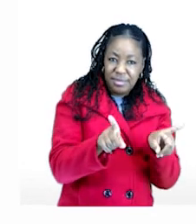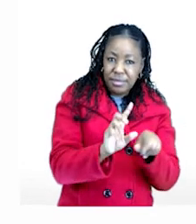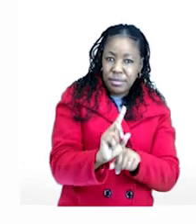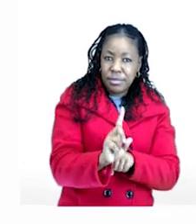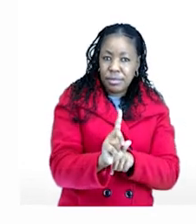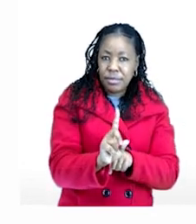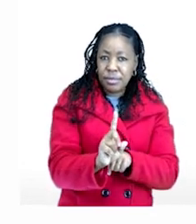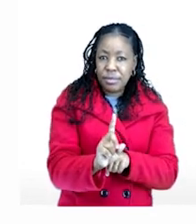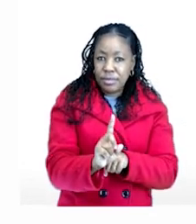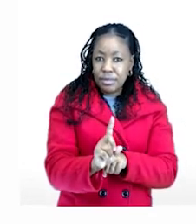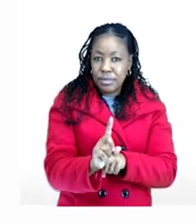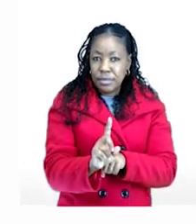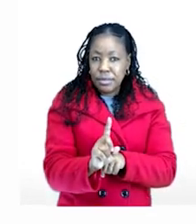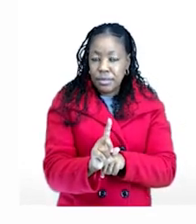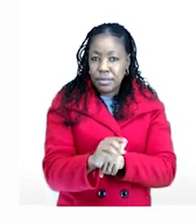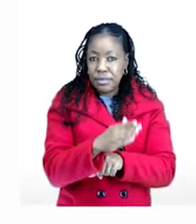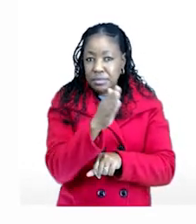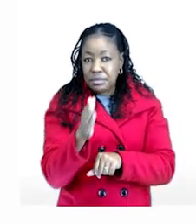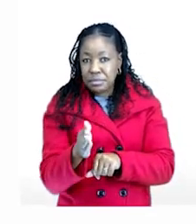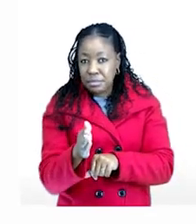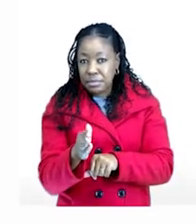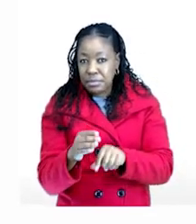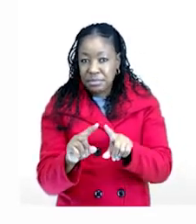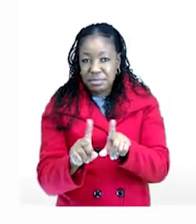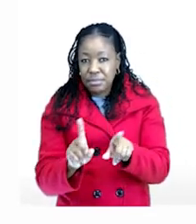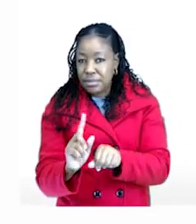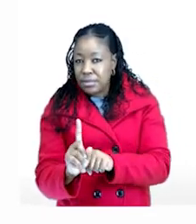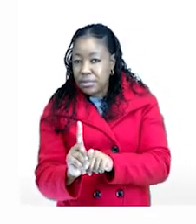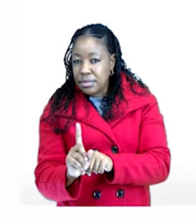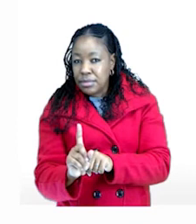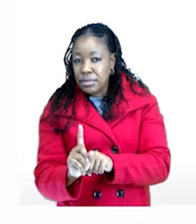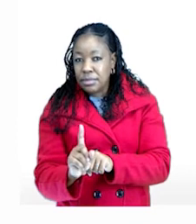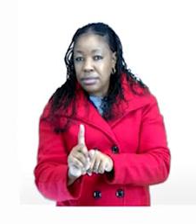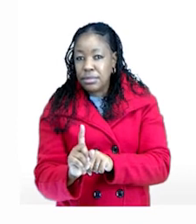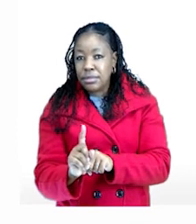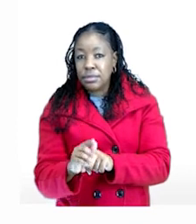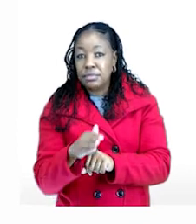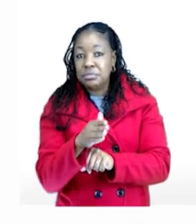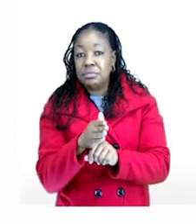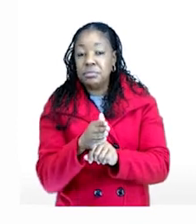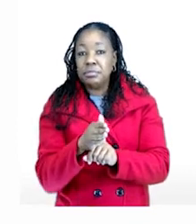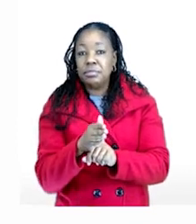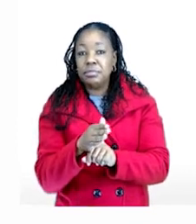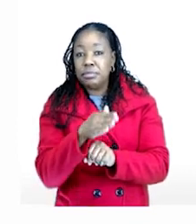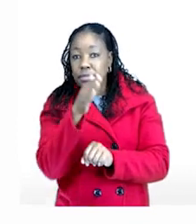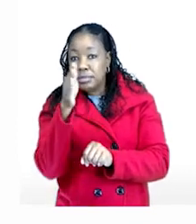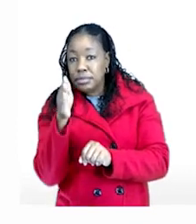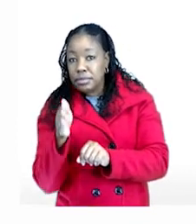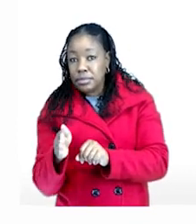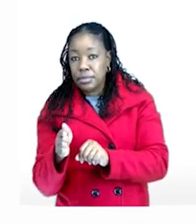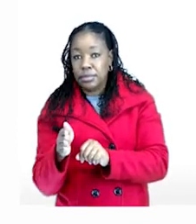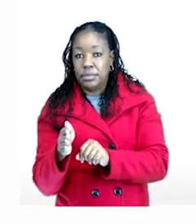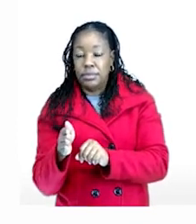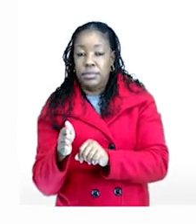the rest. Look at the second picture, which is in the middle, and see what is different from